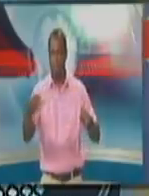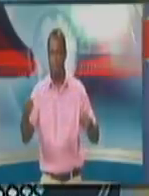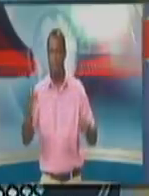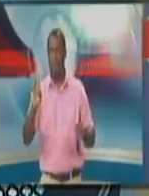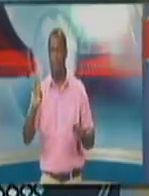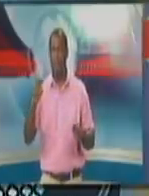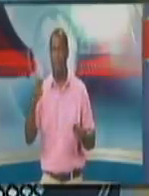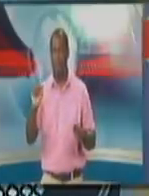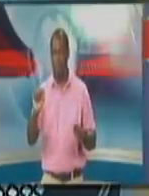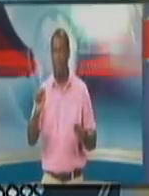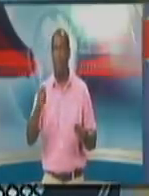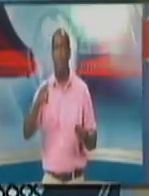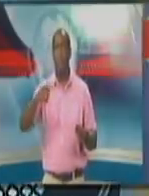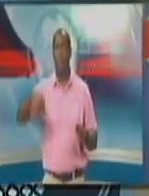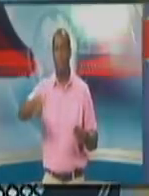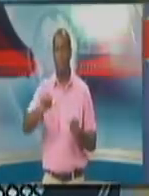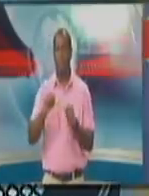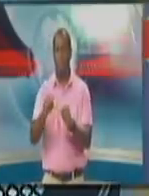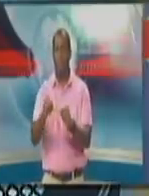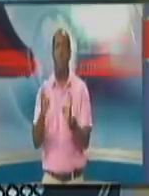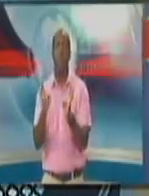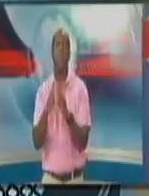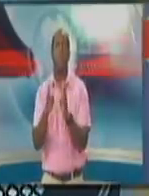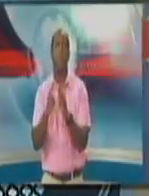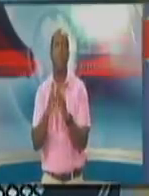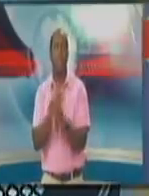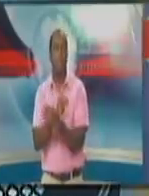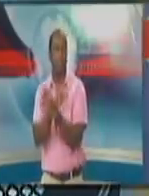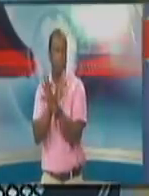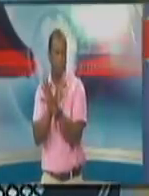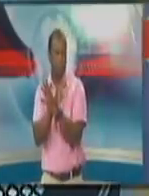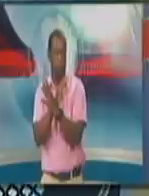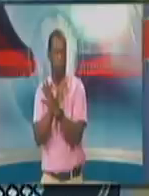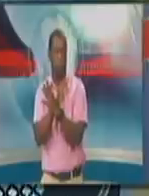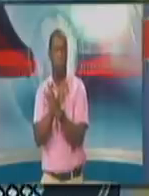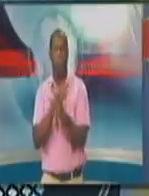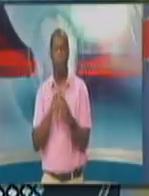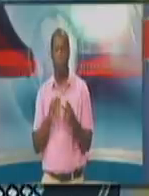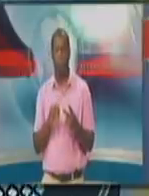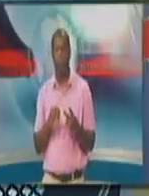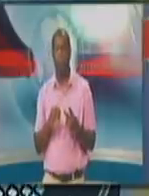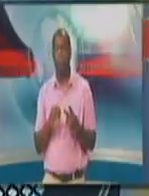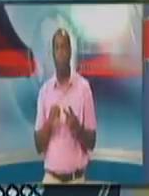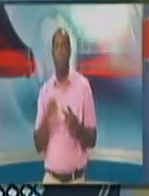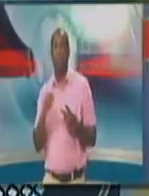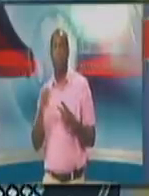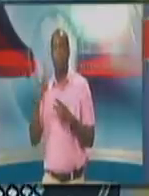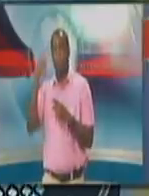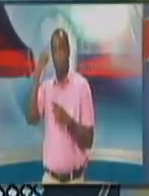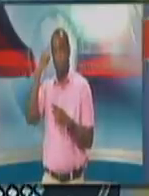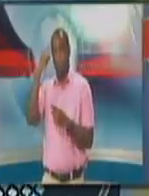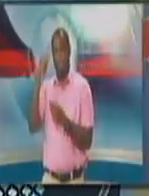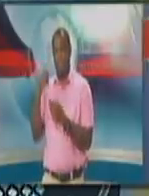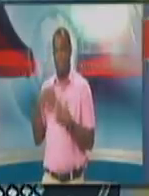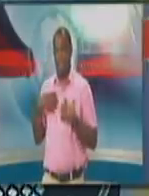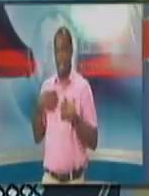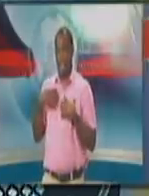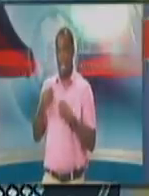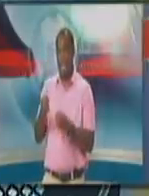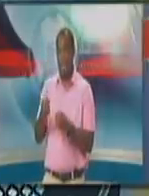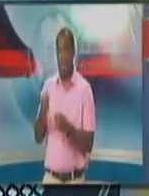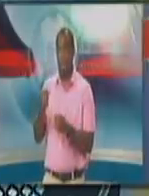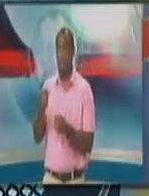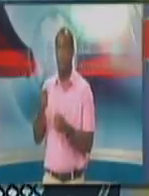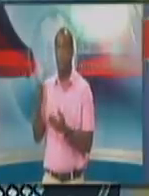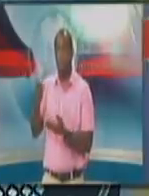that as fast as additional mental health guidance is provided by the World Health Organization or by any